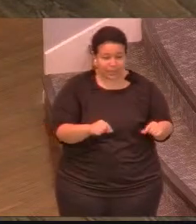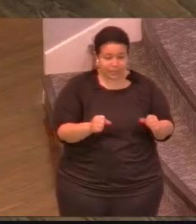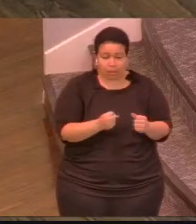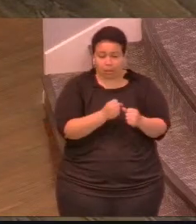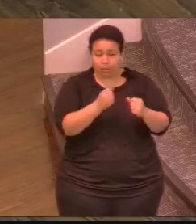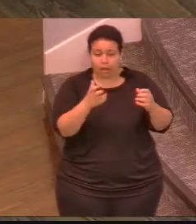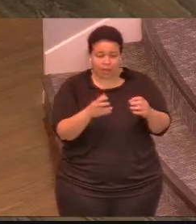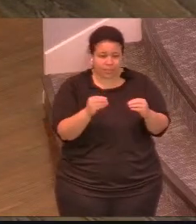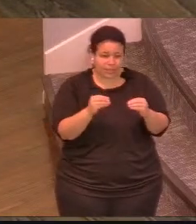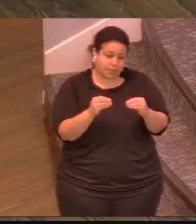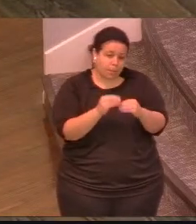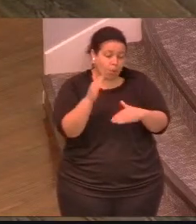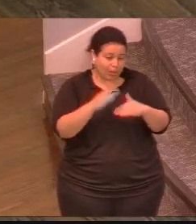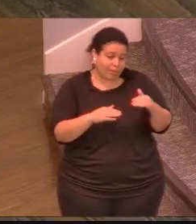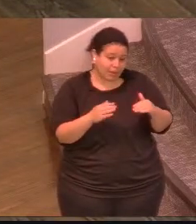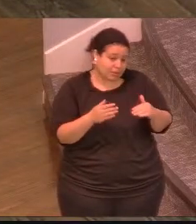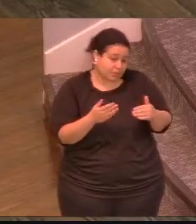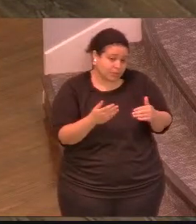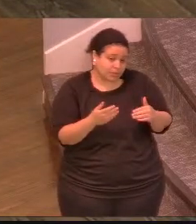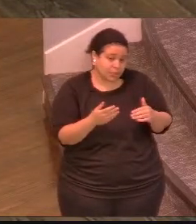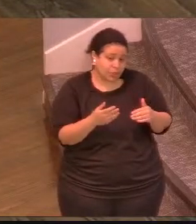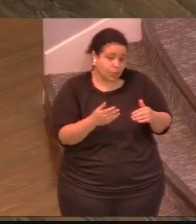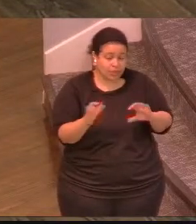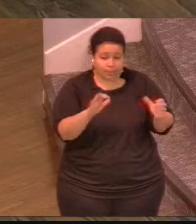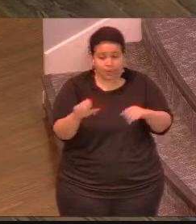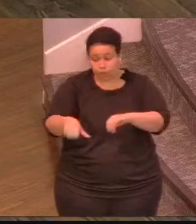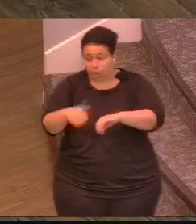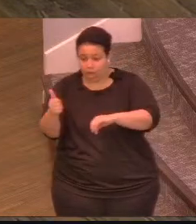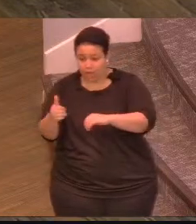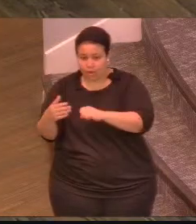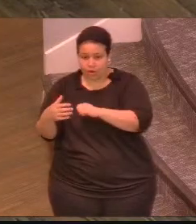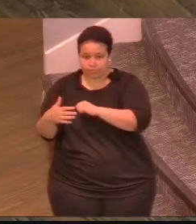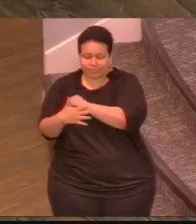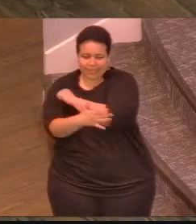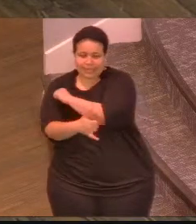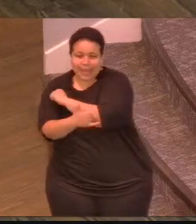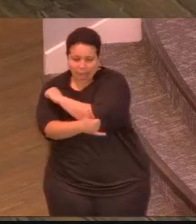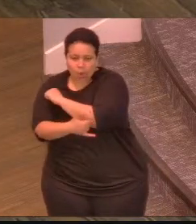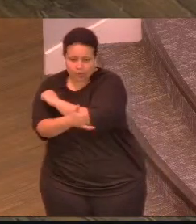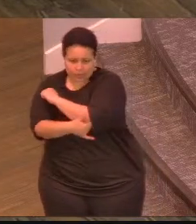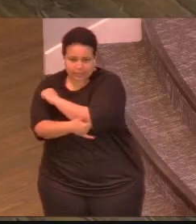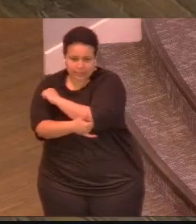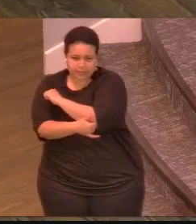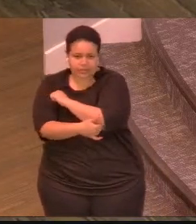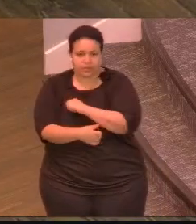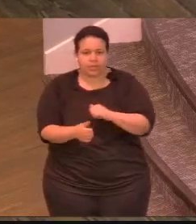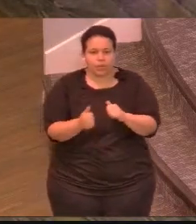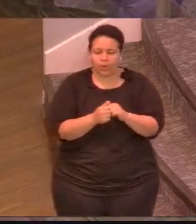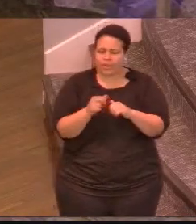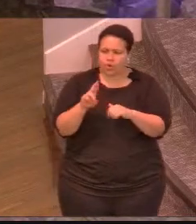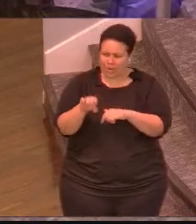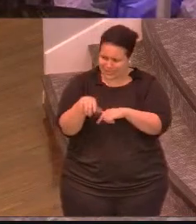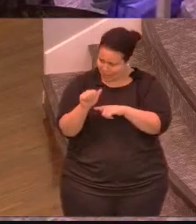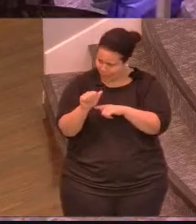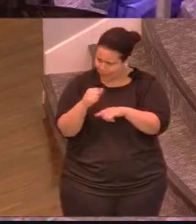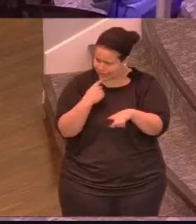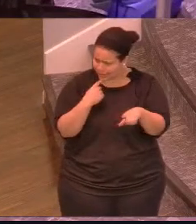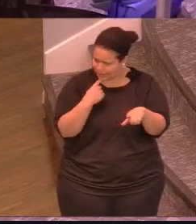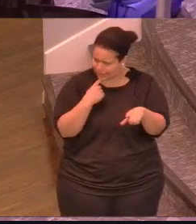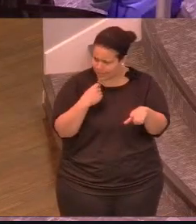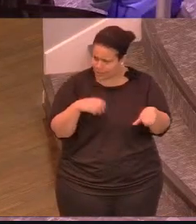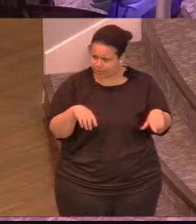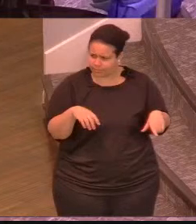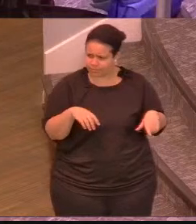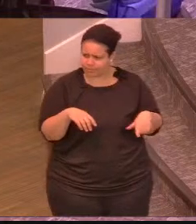Right. than our surrounding counties and RISA, for sure. So I wouldn't think that we have 11, I would say we have more than 11. Is that